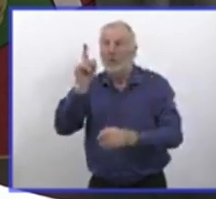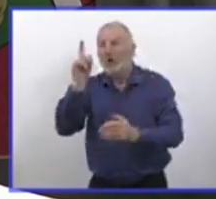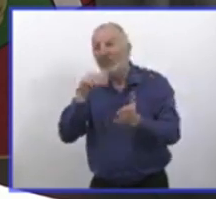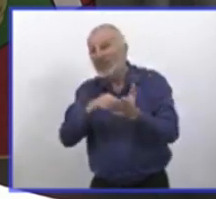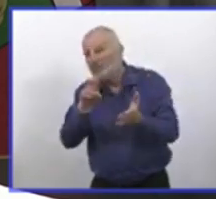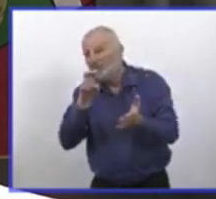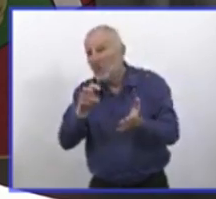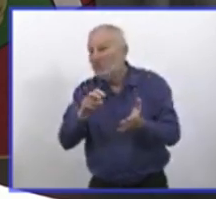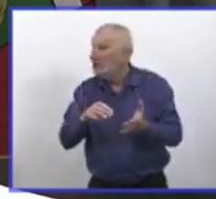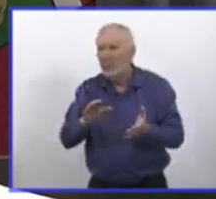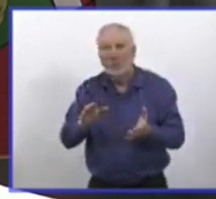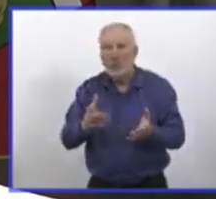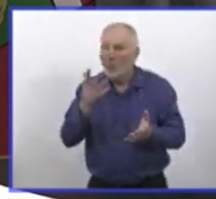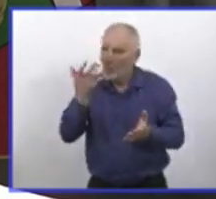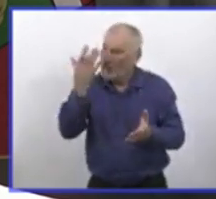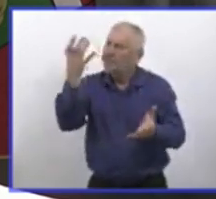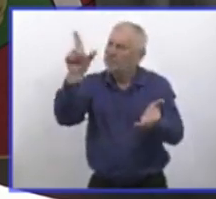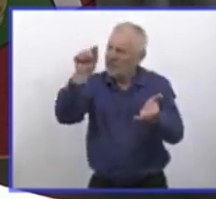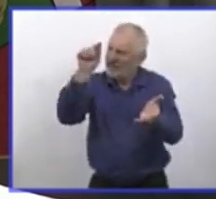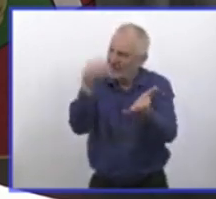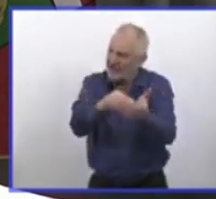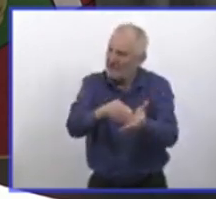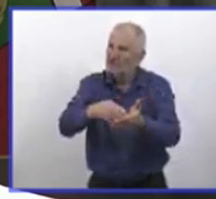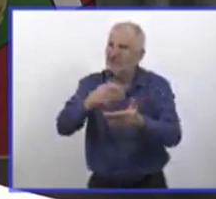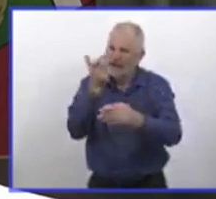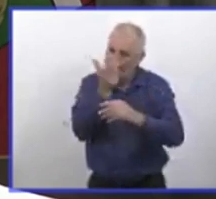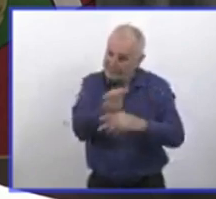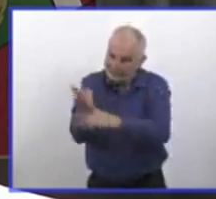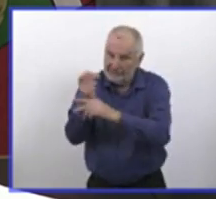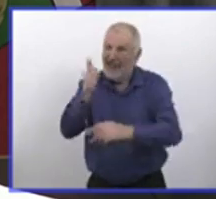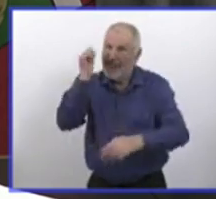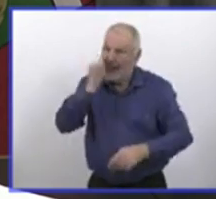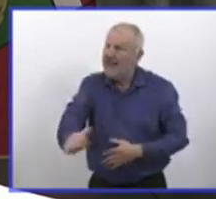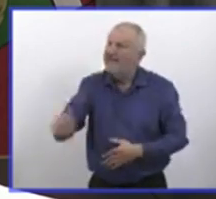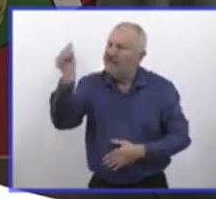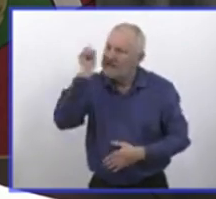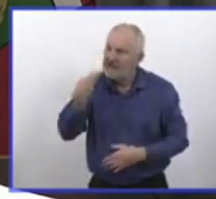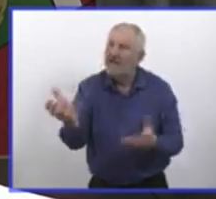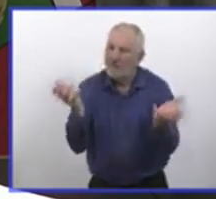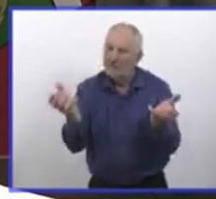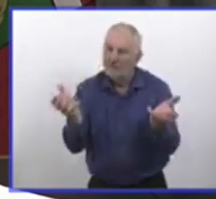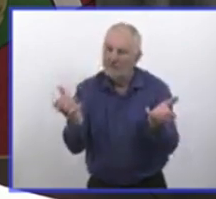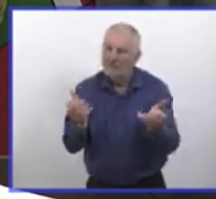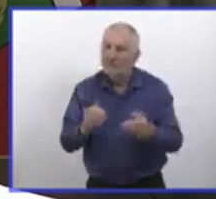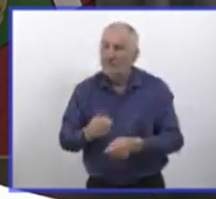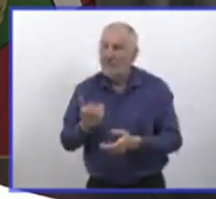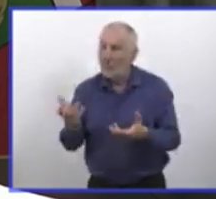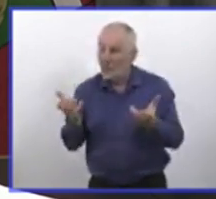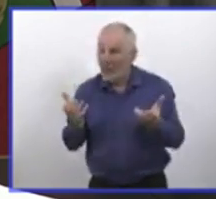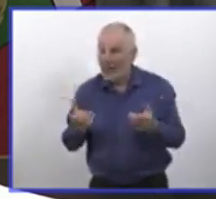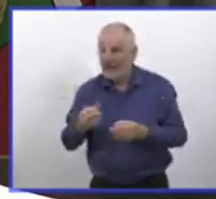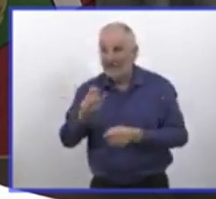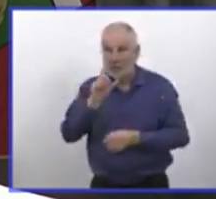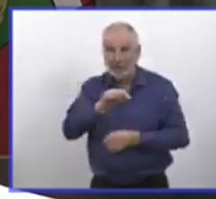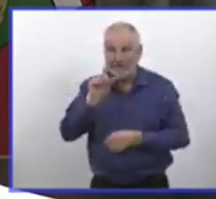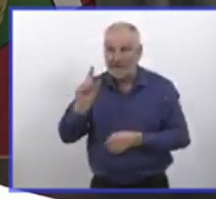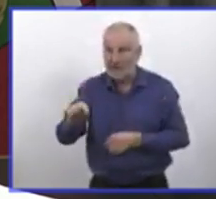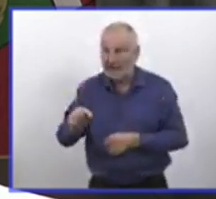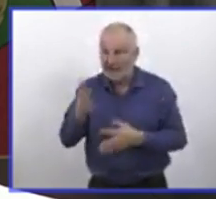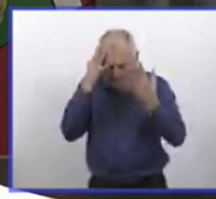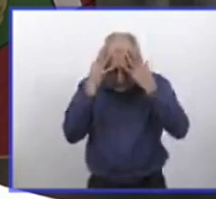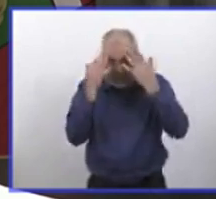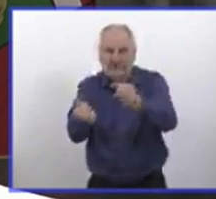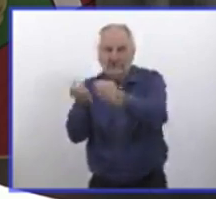to get them to Manitobans as quickly as possible and get this year behind us as quickly as possible as well, and